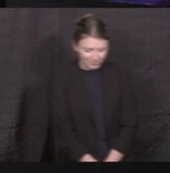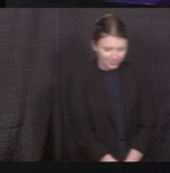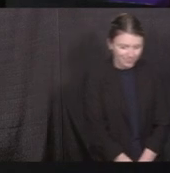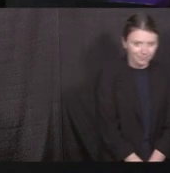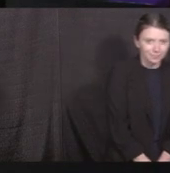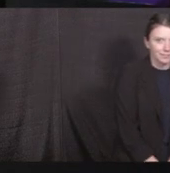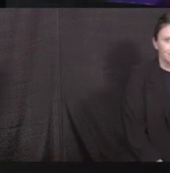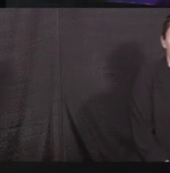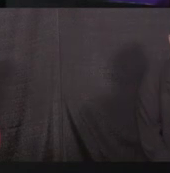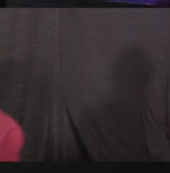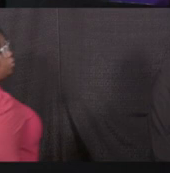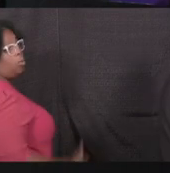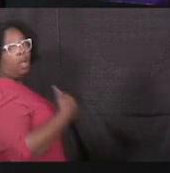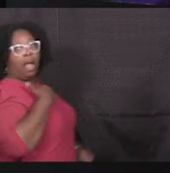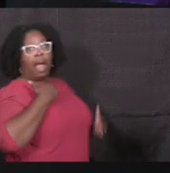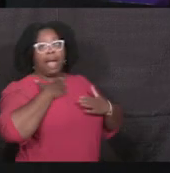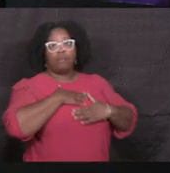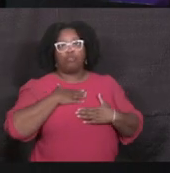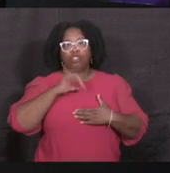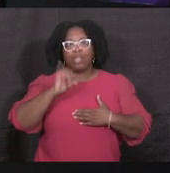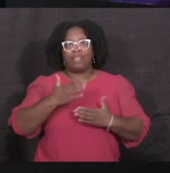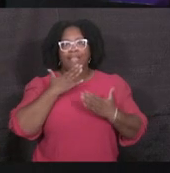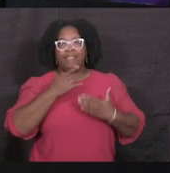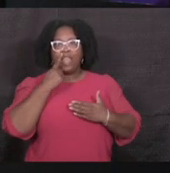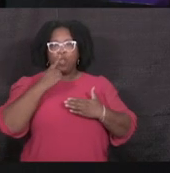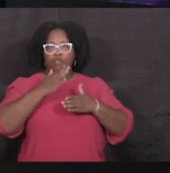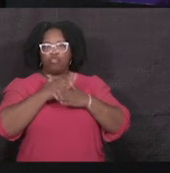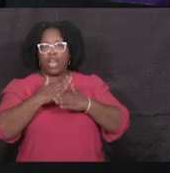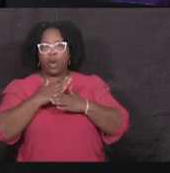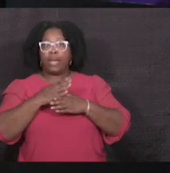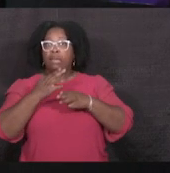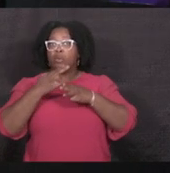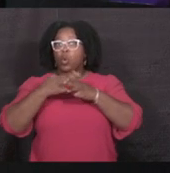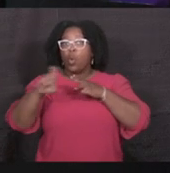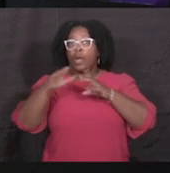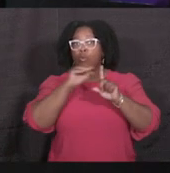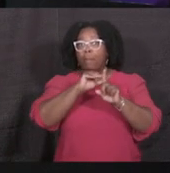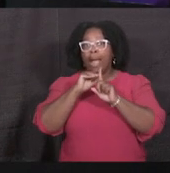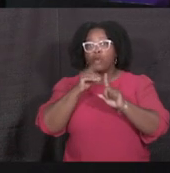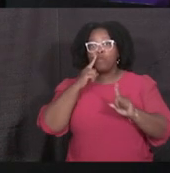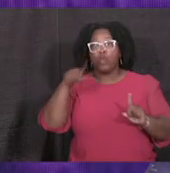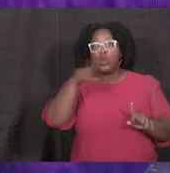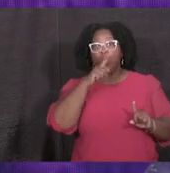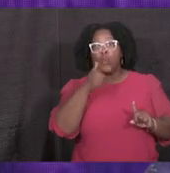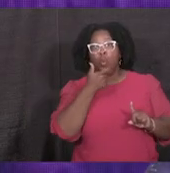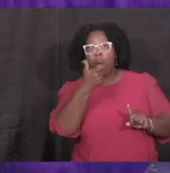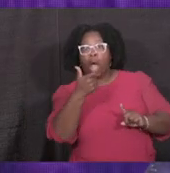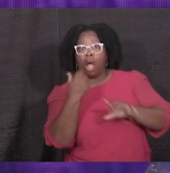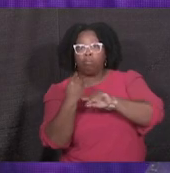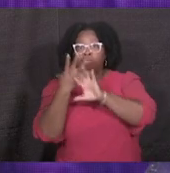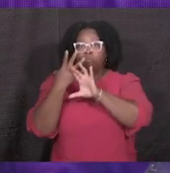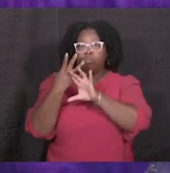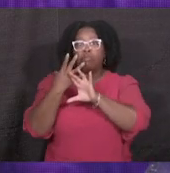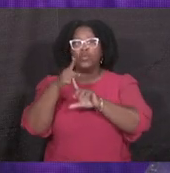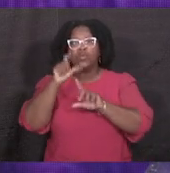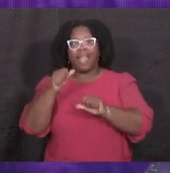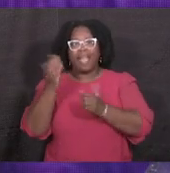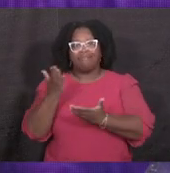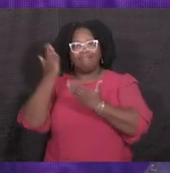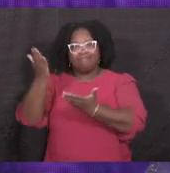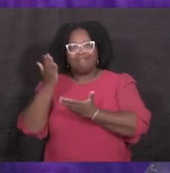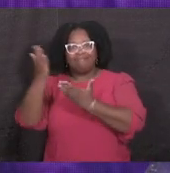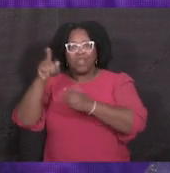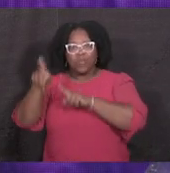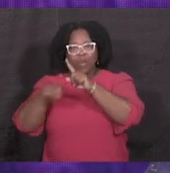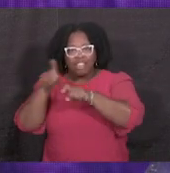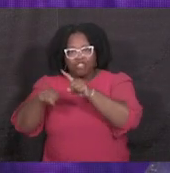sharing. Also a quick reminder for those of you who are tuning in. I know there is a way to submit some questions. We're seeing some come in.